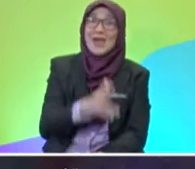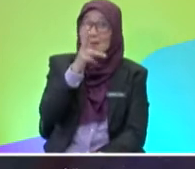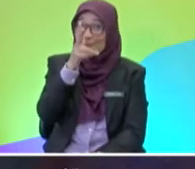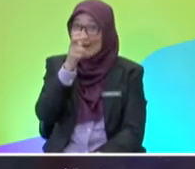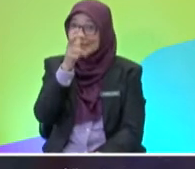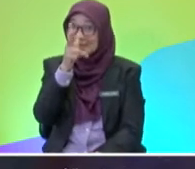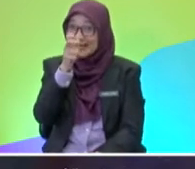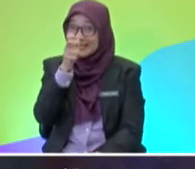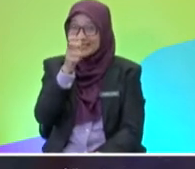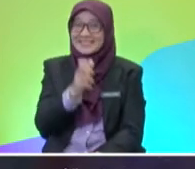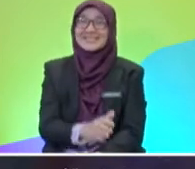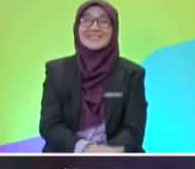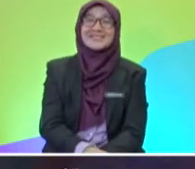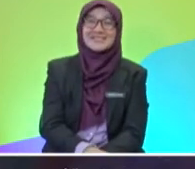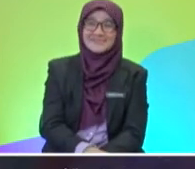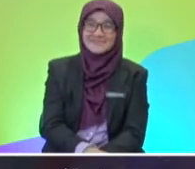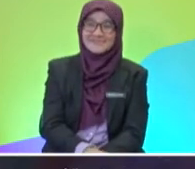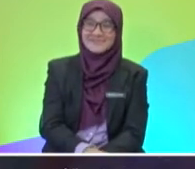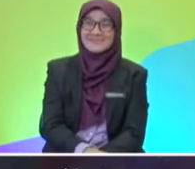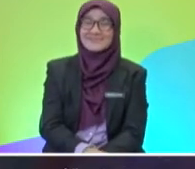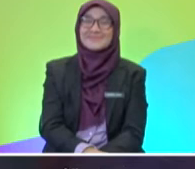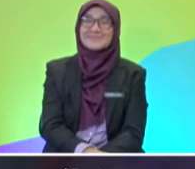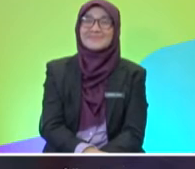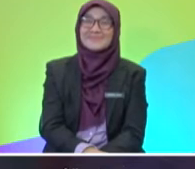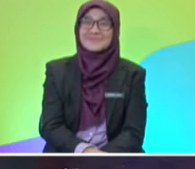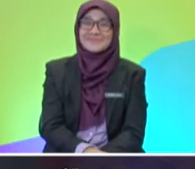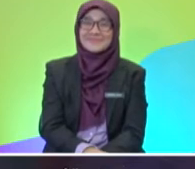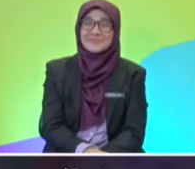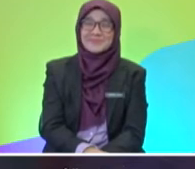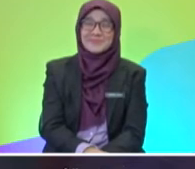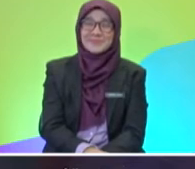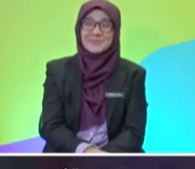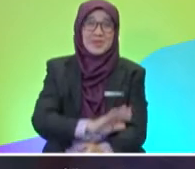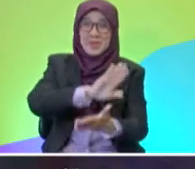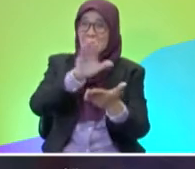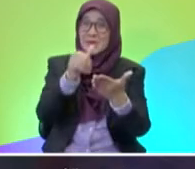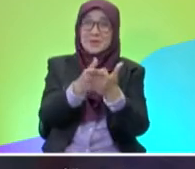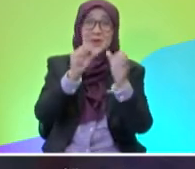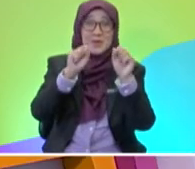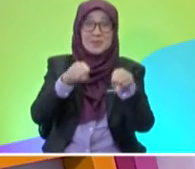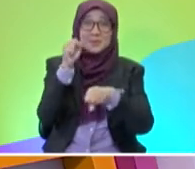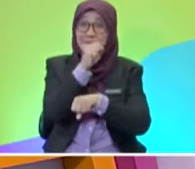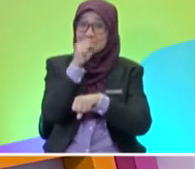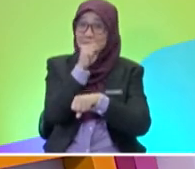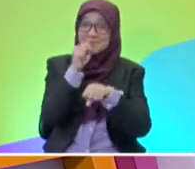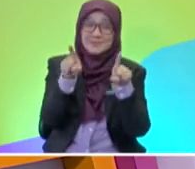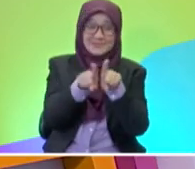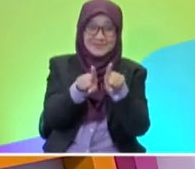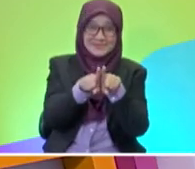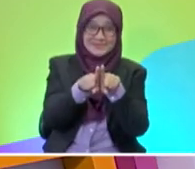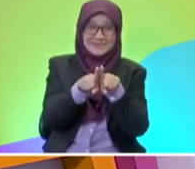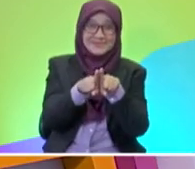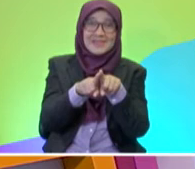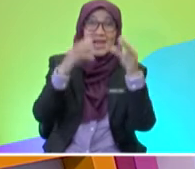that was a very fun song, Teacher Rahma, and I'm sure our friends at home, they were singing along as well. Alright, I think they enjoyed the